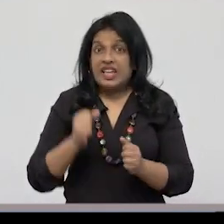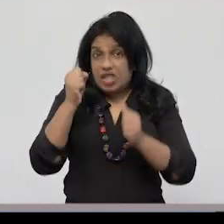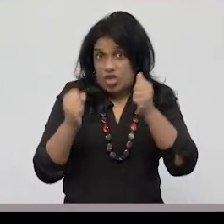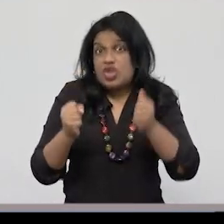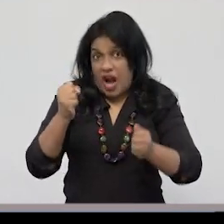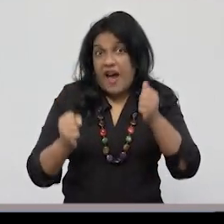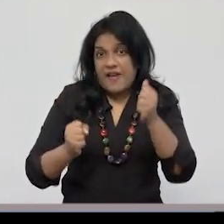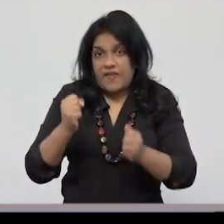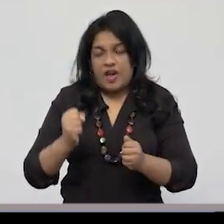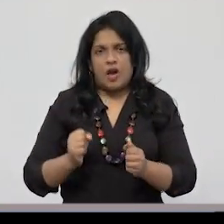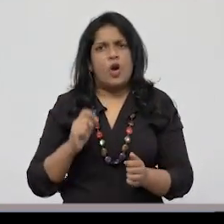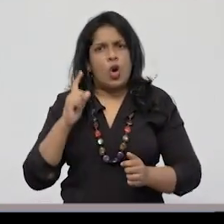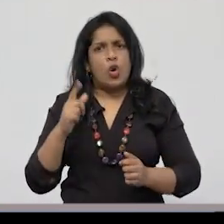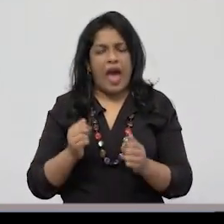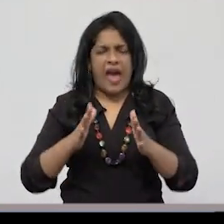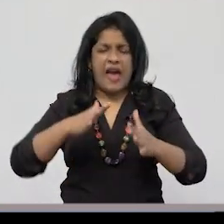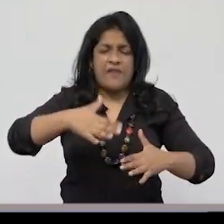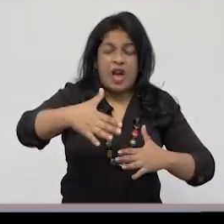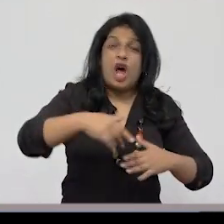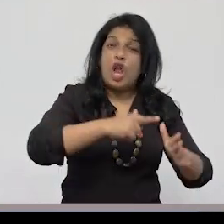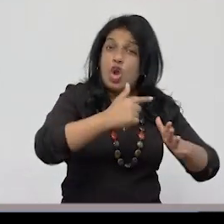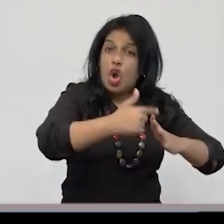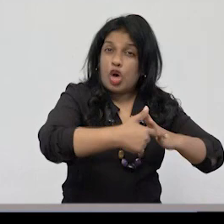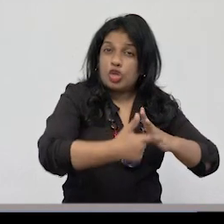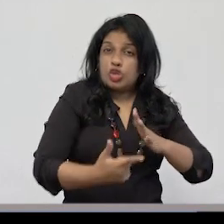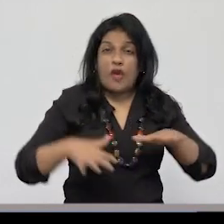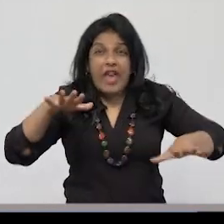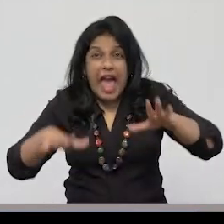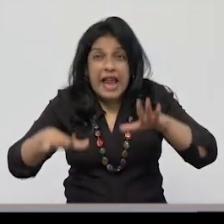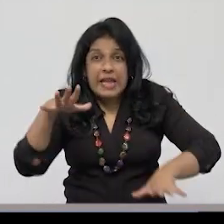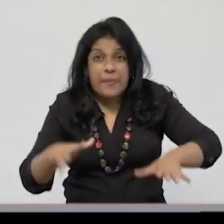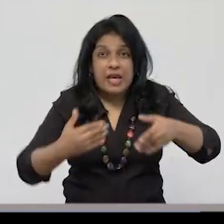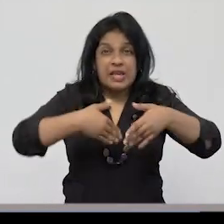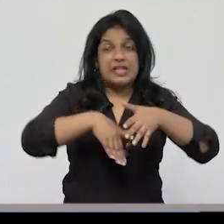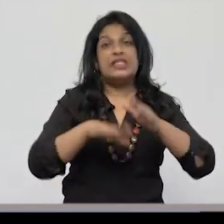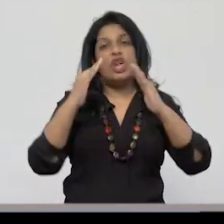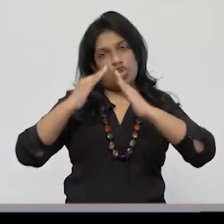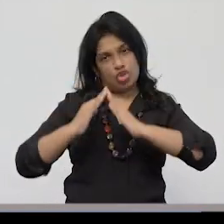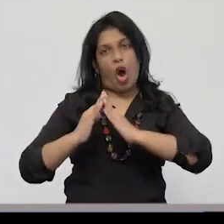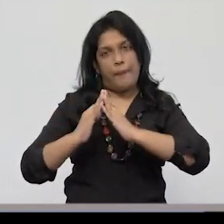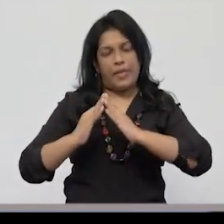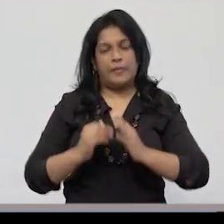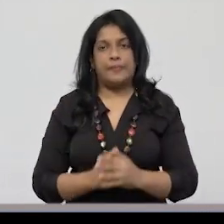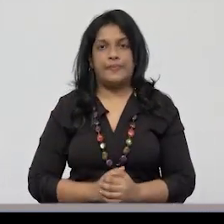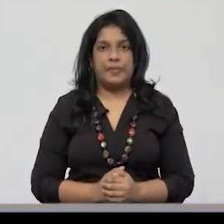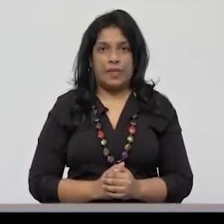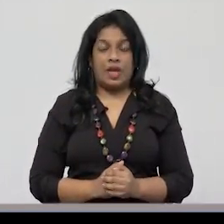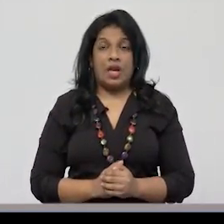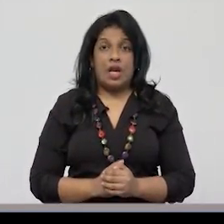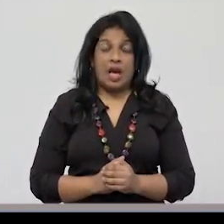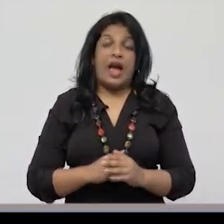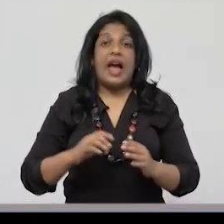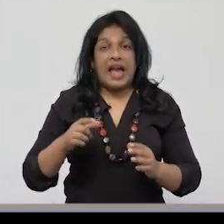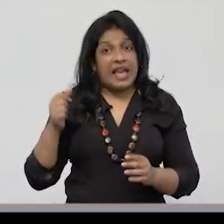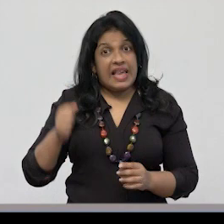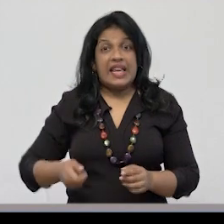had aluminium back, you know, covered right round. So every time the truck would go and stop in front of a traffic light, the driver would